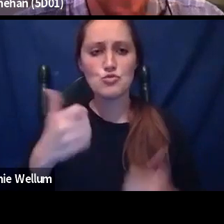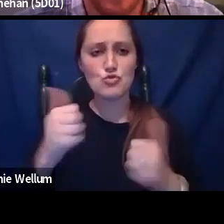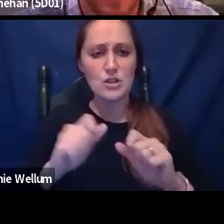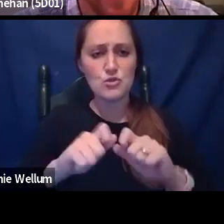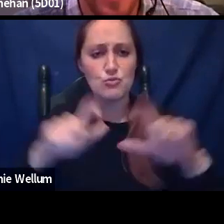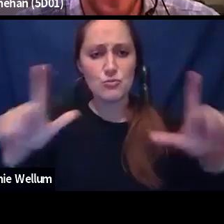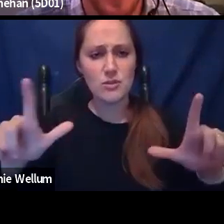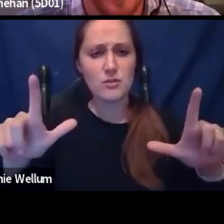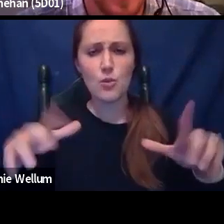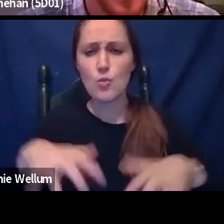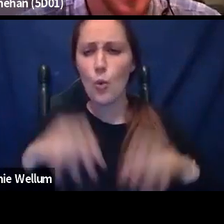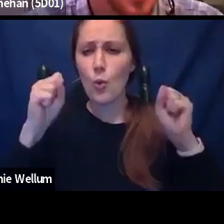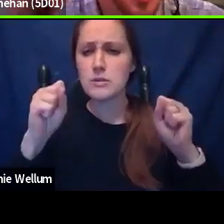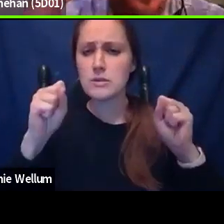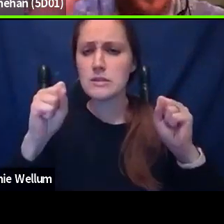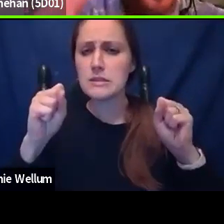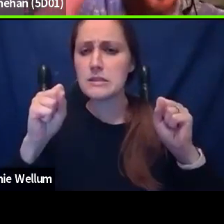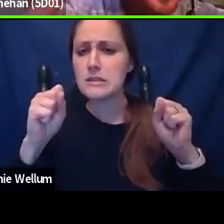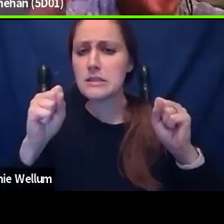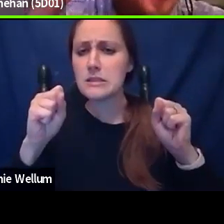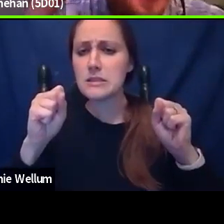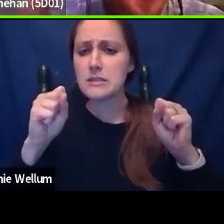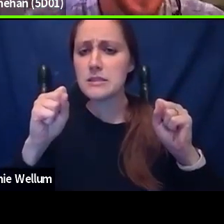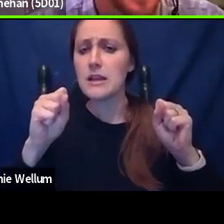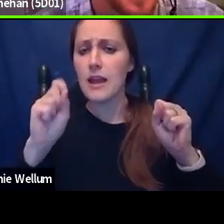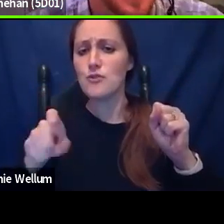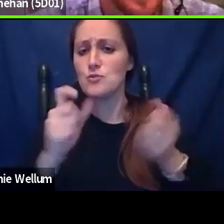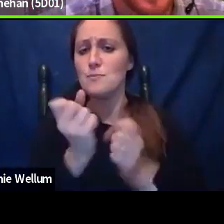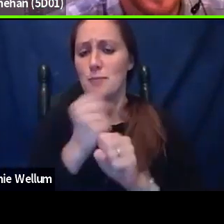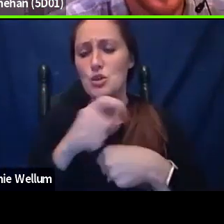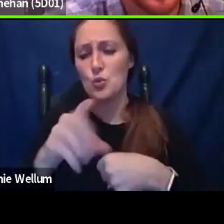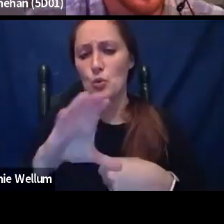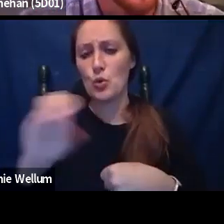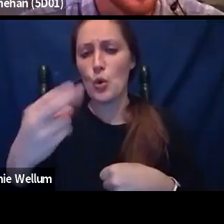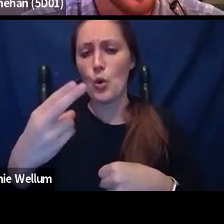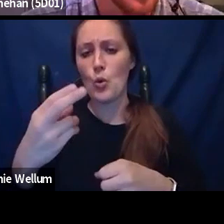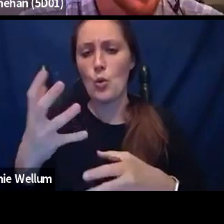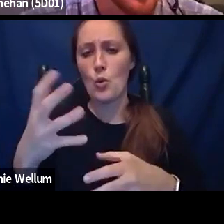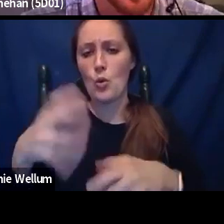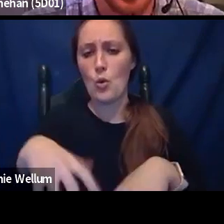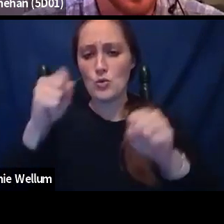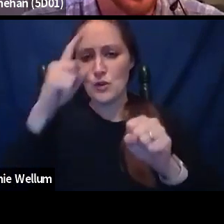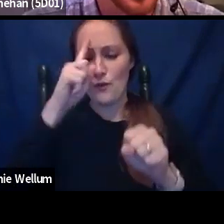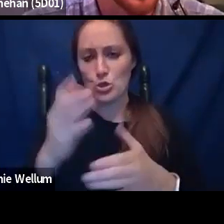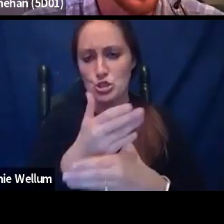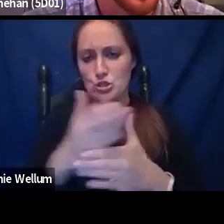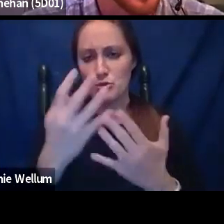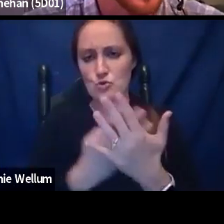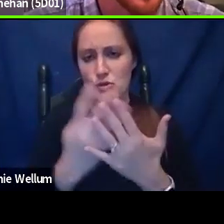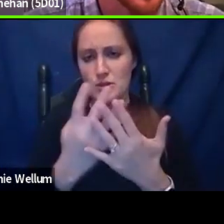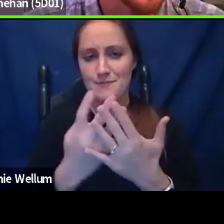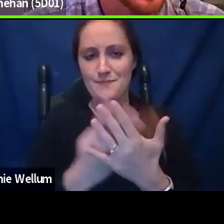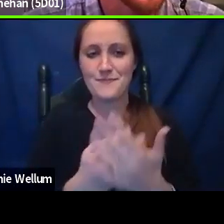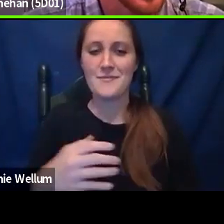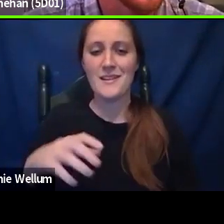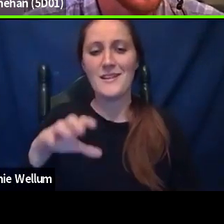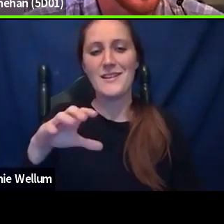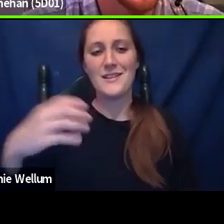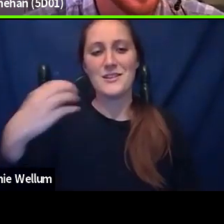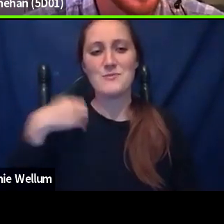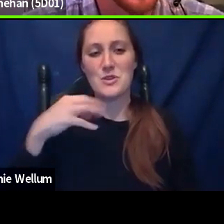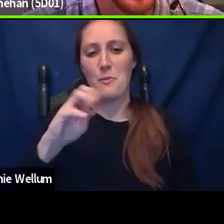panel. Making you a co-host right now. Sorry. All right, let's try this, and I can do an application. Commissioner Moore is much better at this